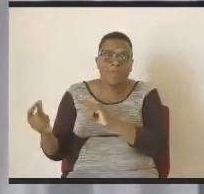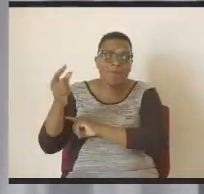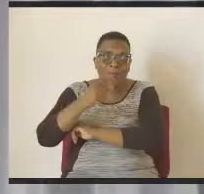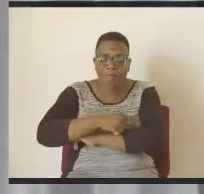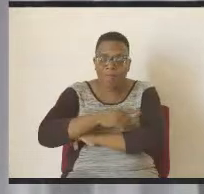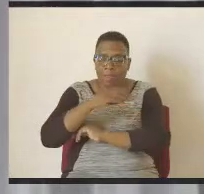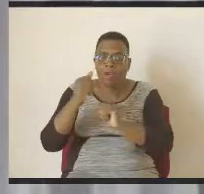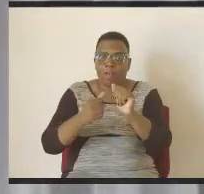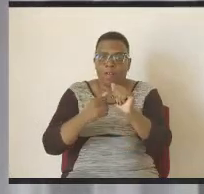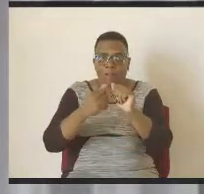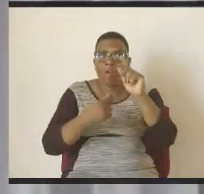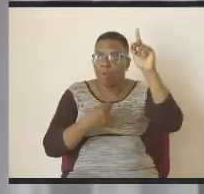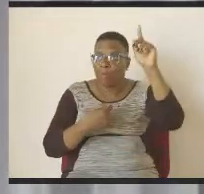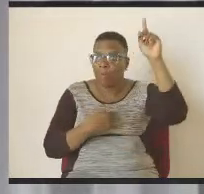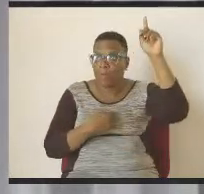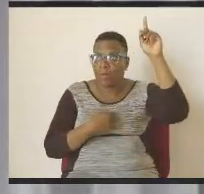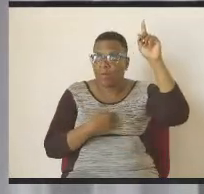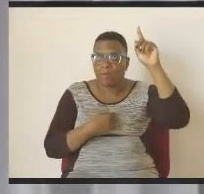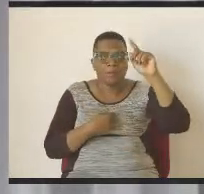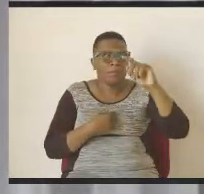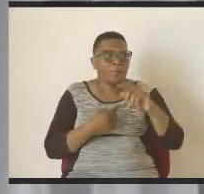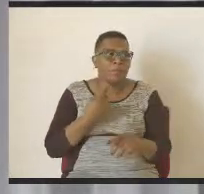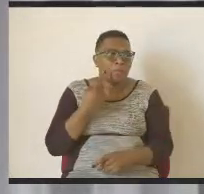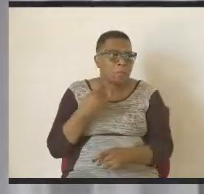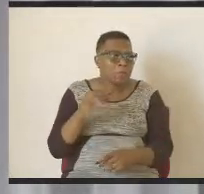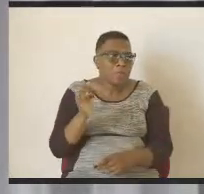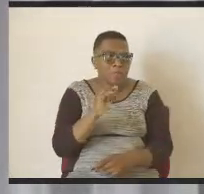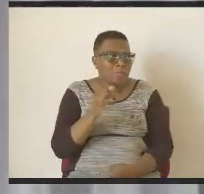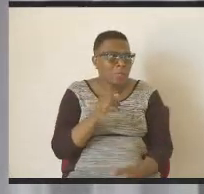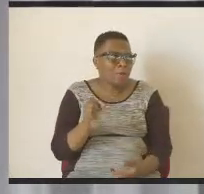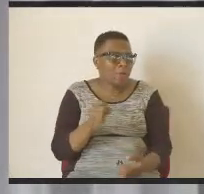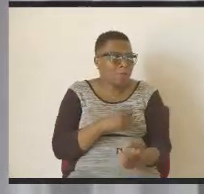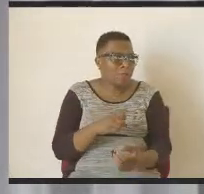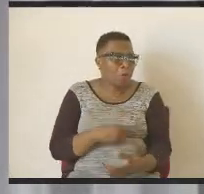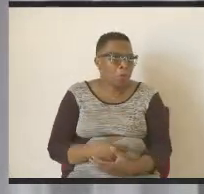me. Just as the song my sister was singing